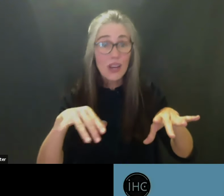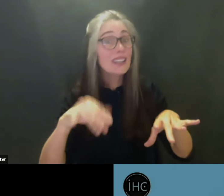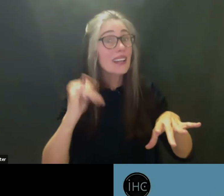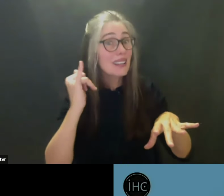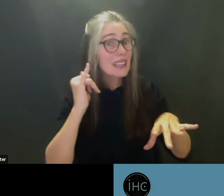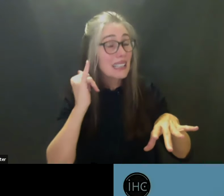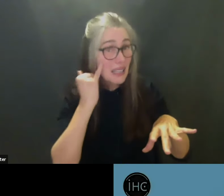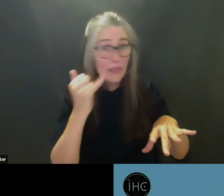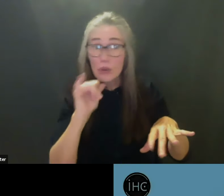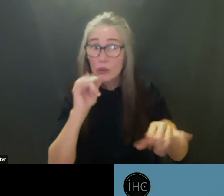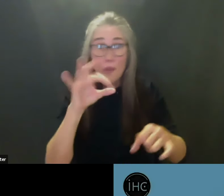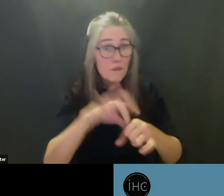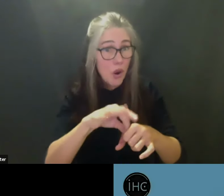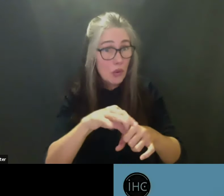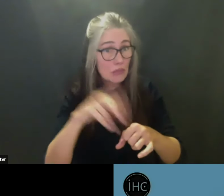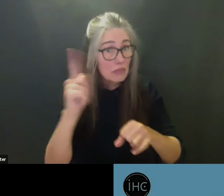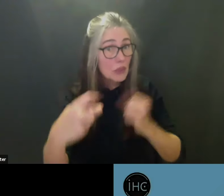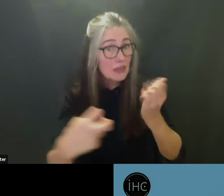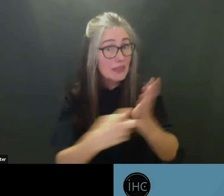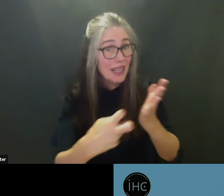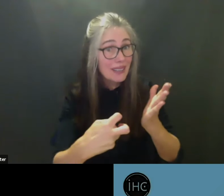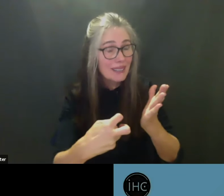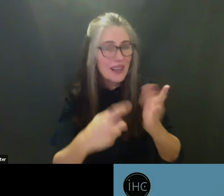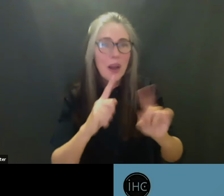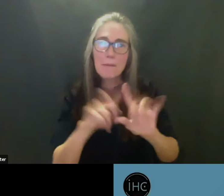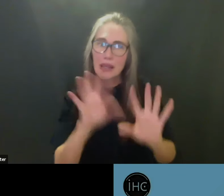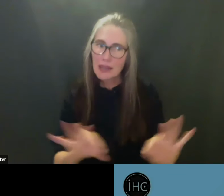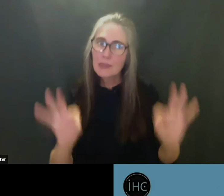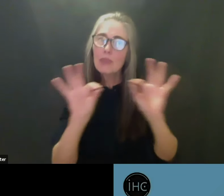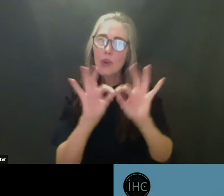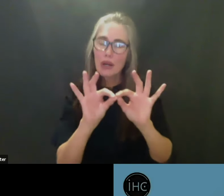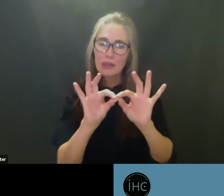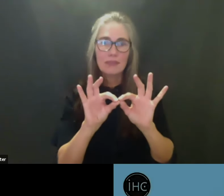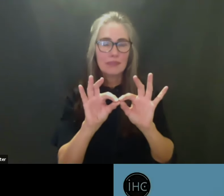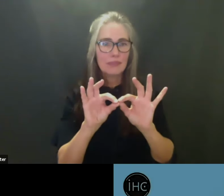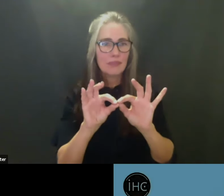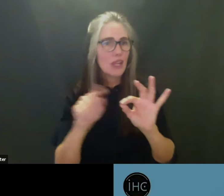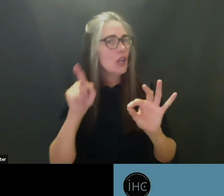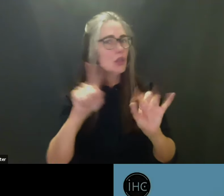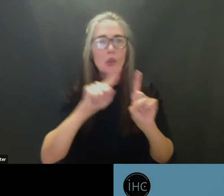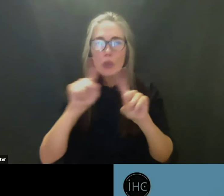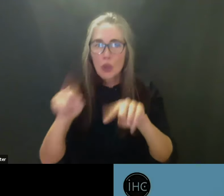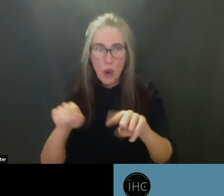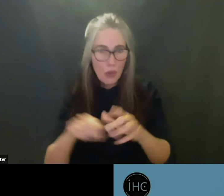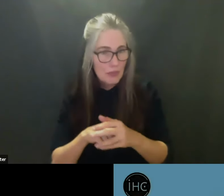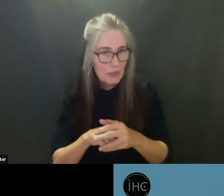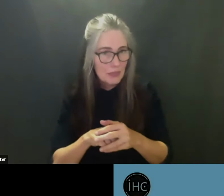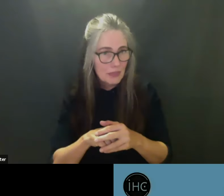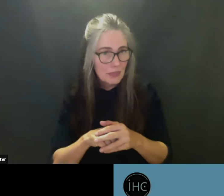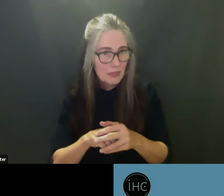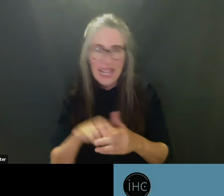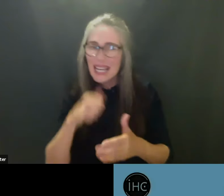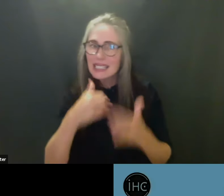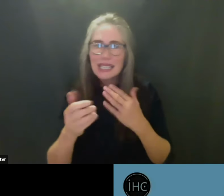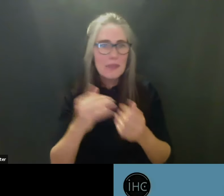or whoever you want. And in some of these proposals, all you have to do is go. You don't even have to deposit a ballot, right?